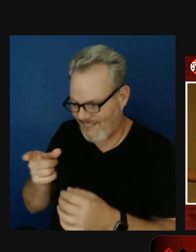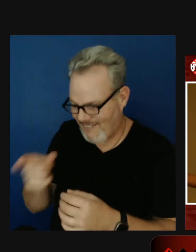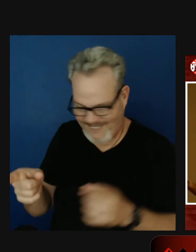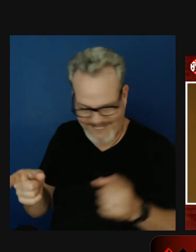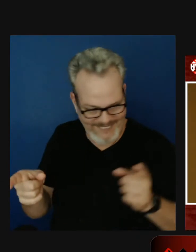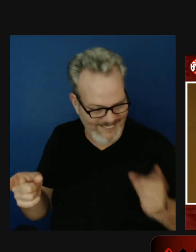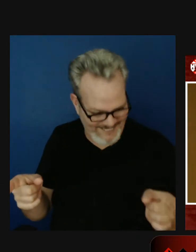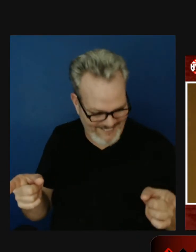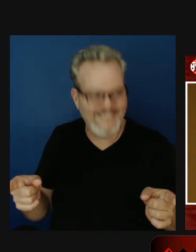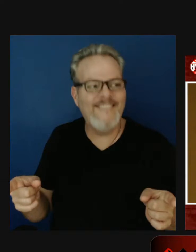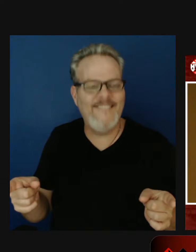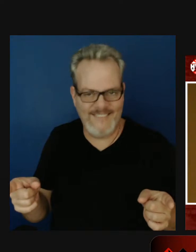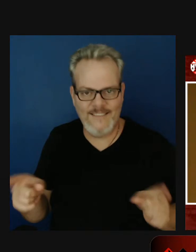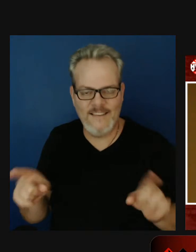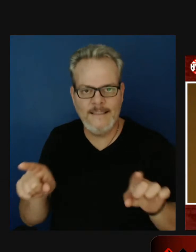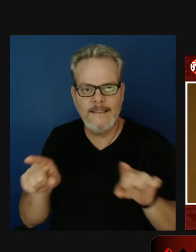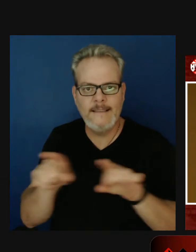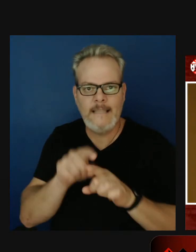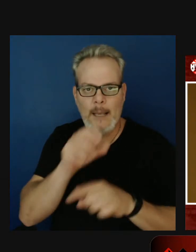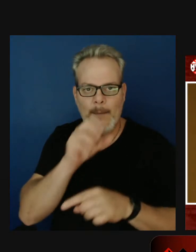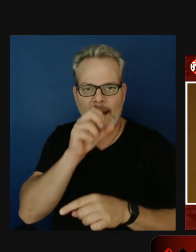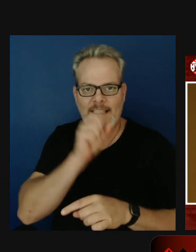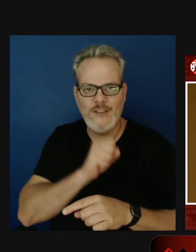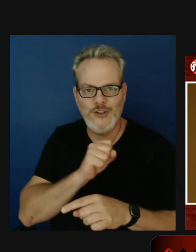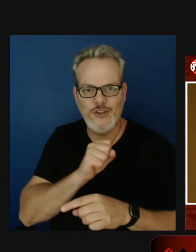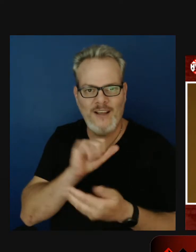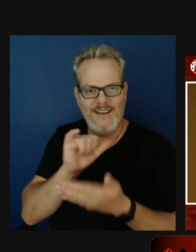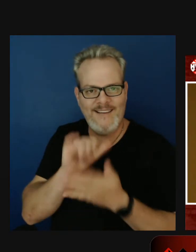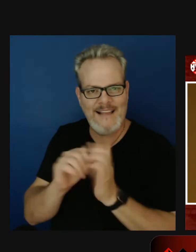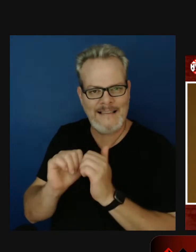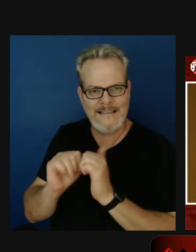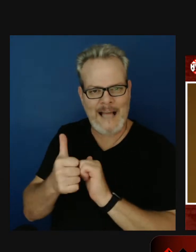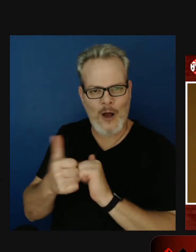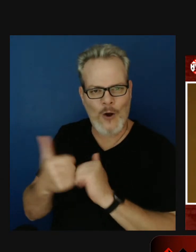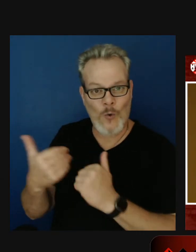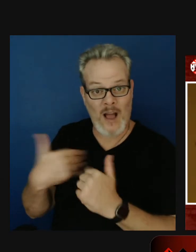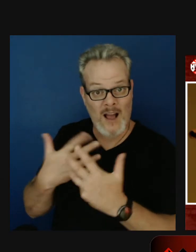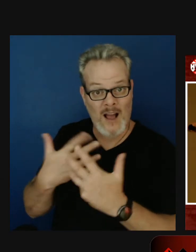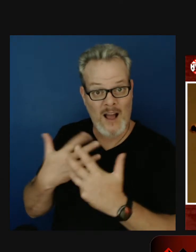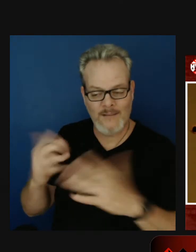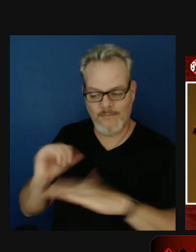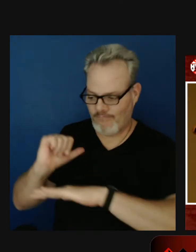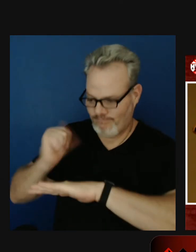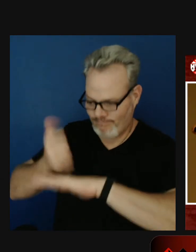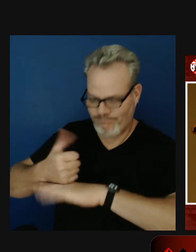age. And that's how he ended up being able to put together this map.